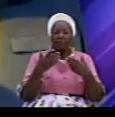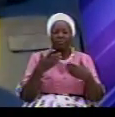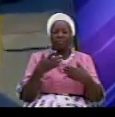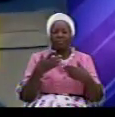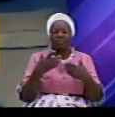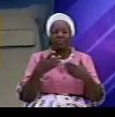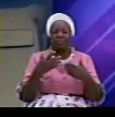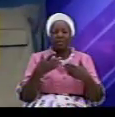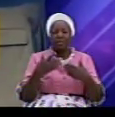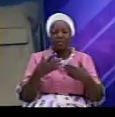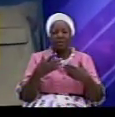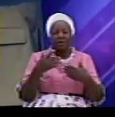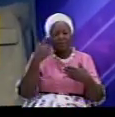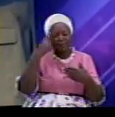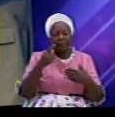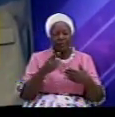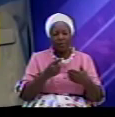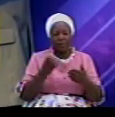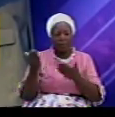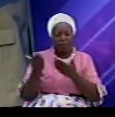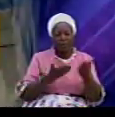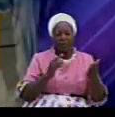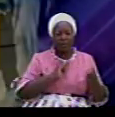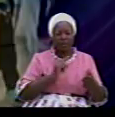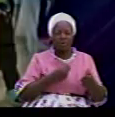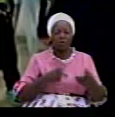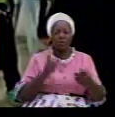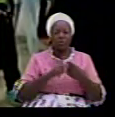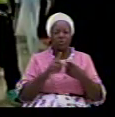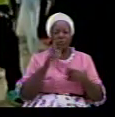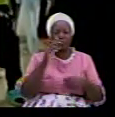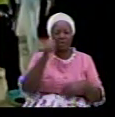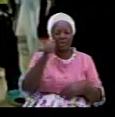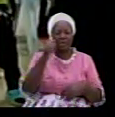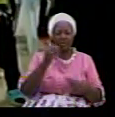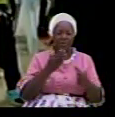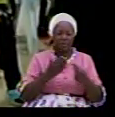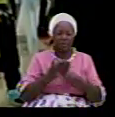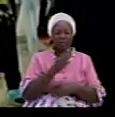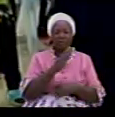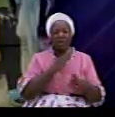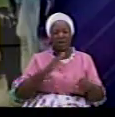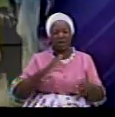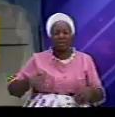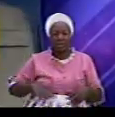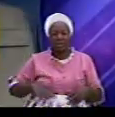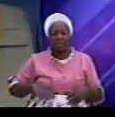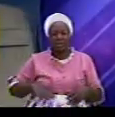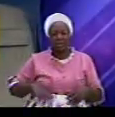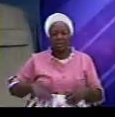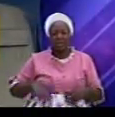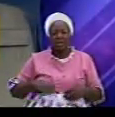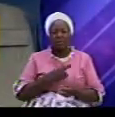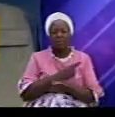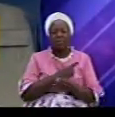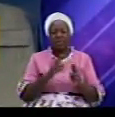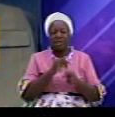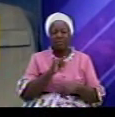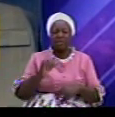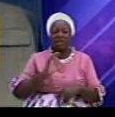for reconciling us to yourself through Christ, redeeming our